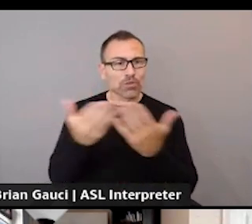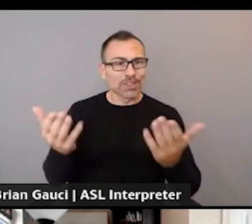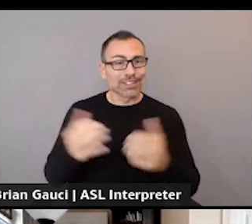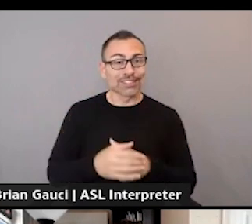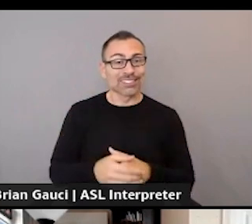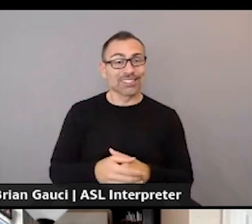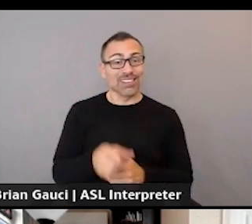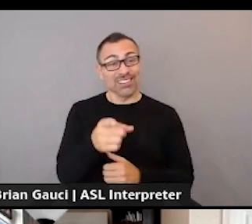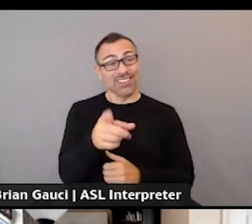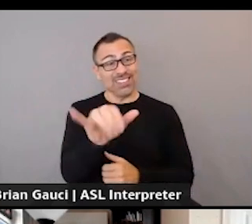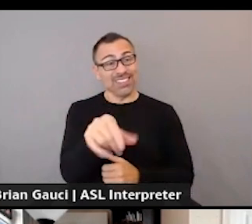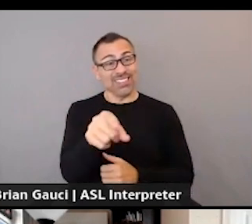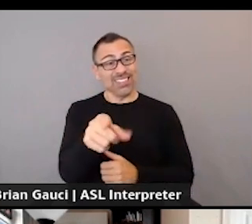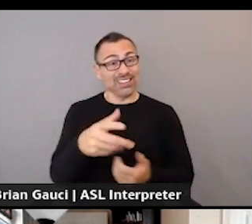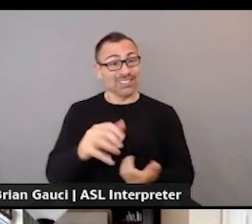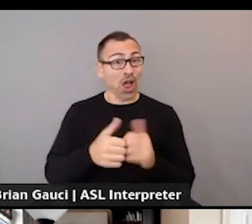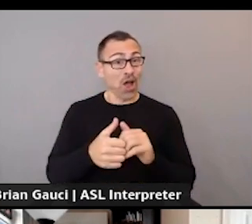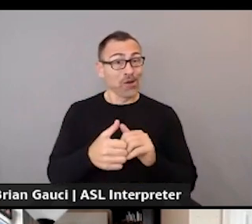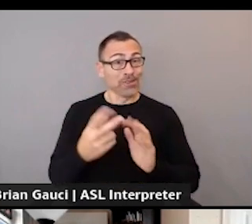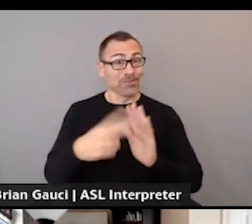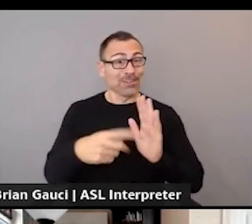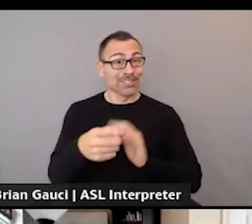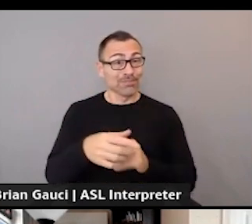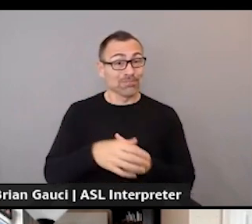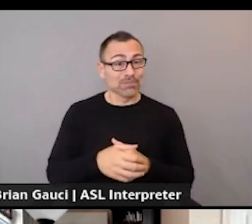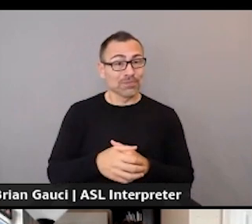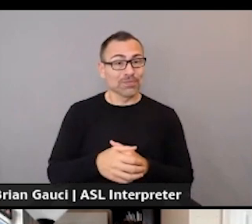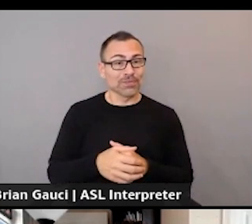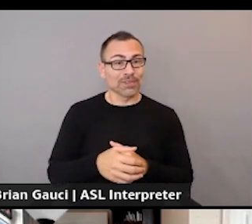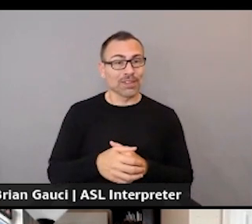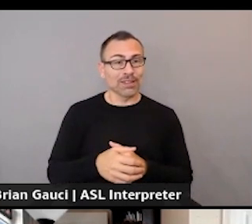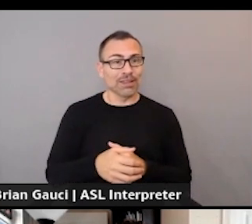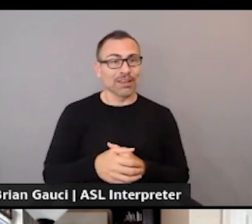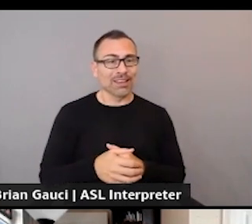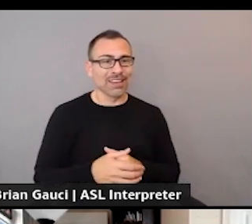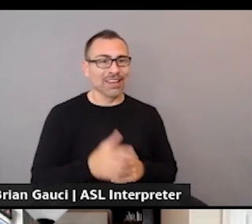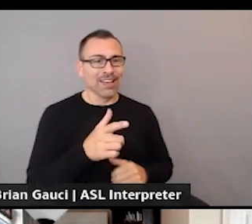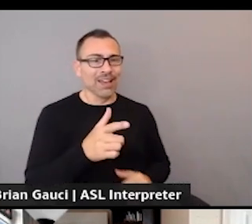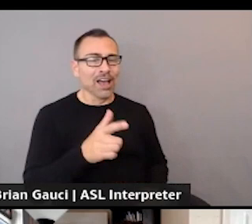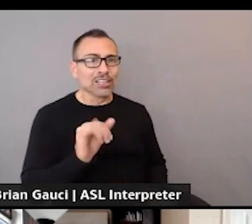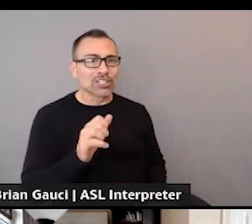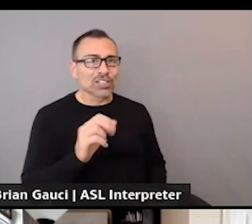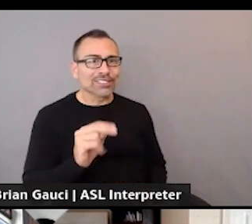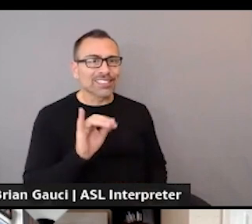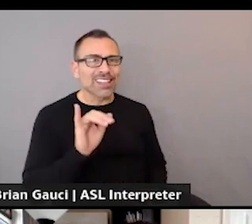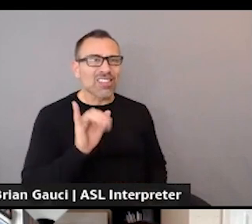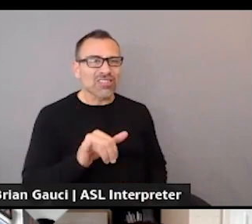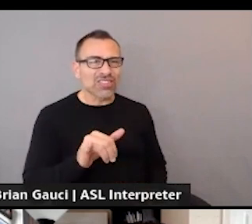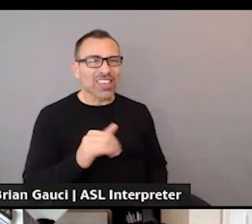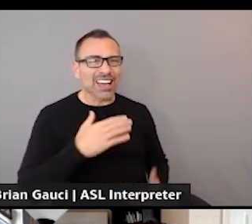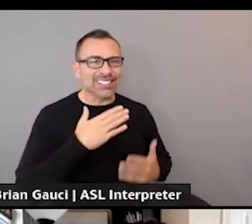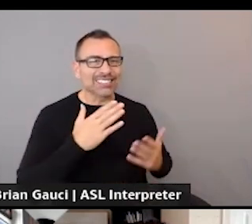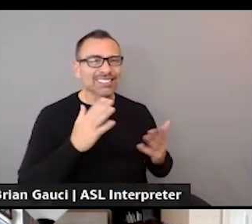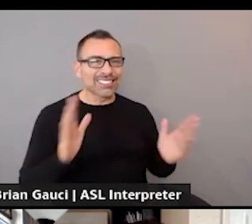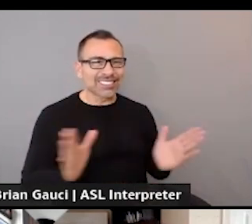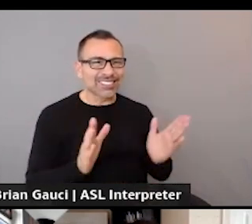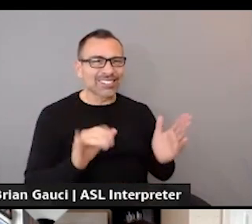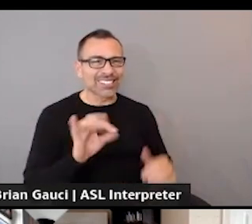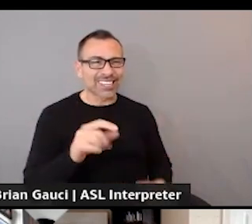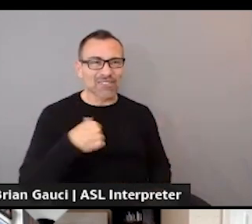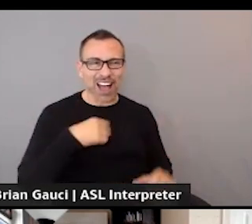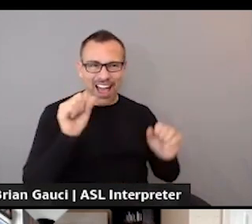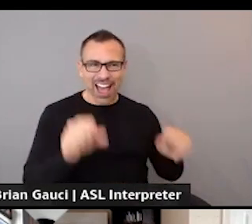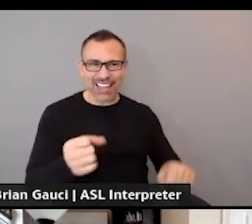it reads out, right? Well, that's encouraging if I can understand it and you had it at the fifth grader level. So I think this is a good